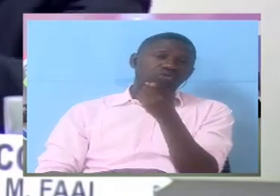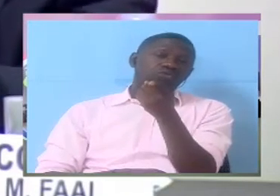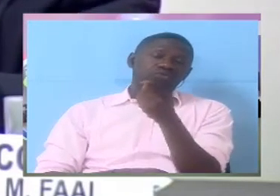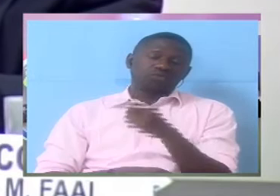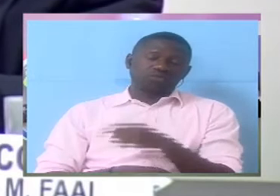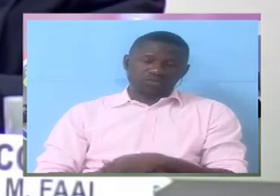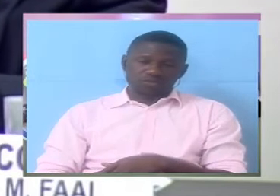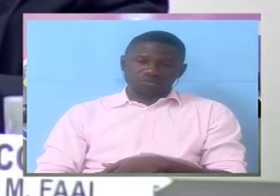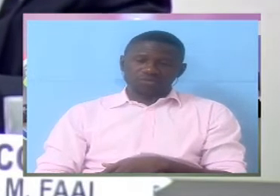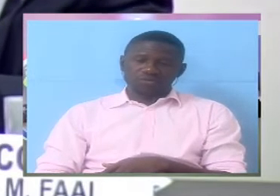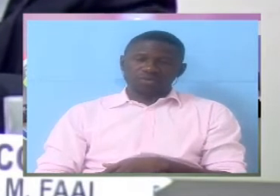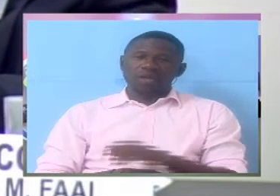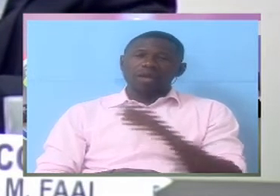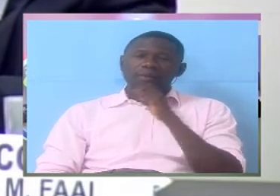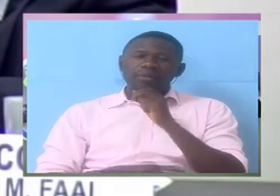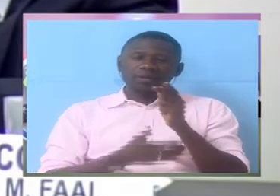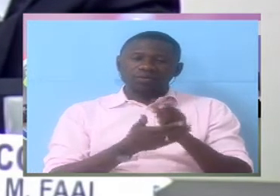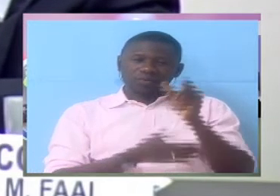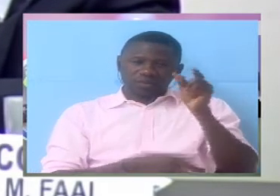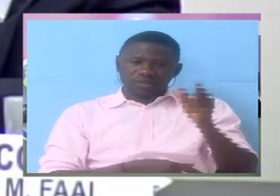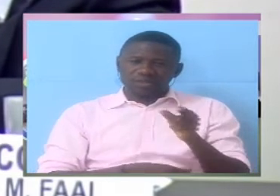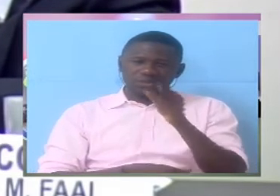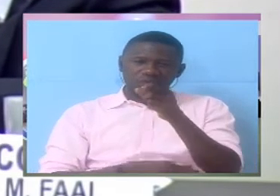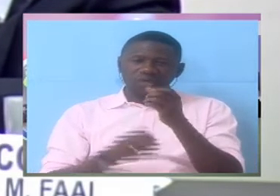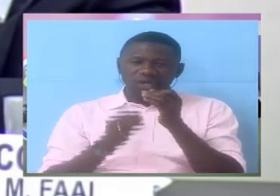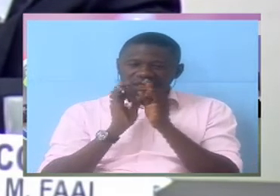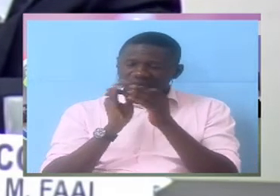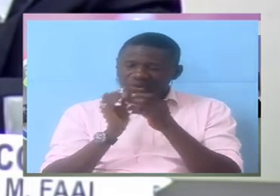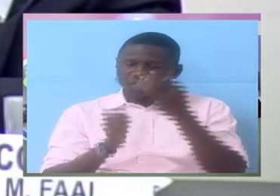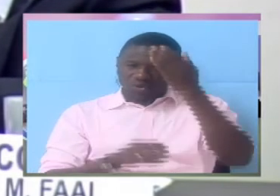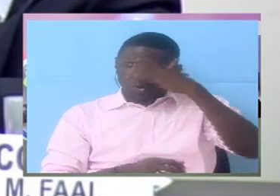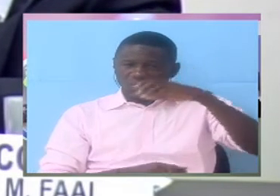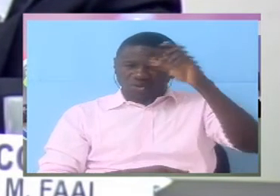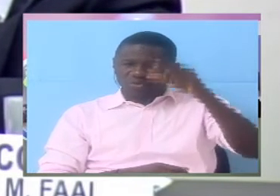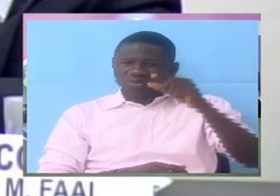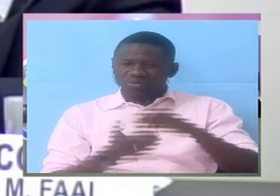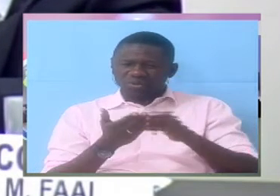Mr. Witness, you told the commission a little while ago,